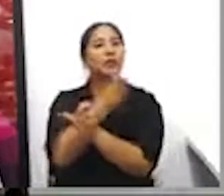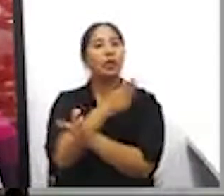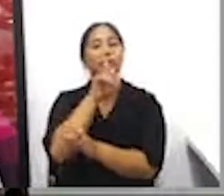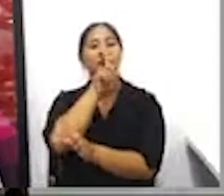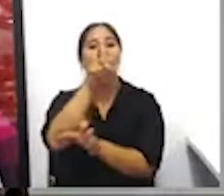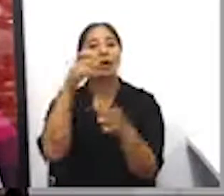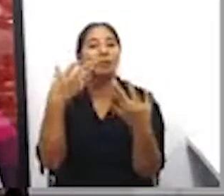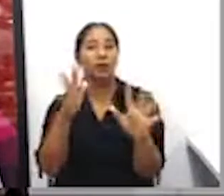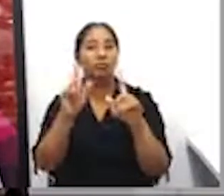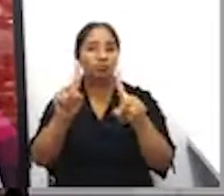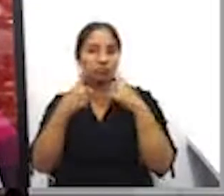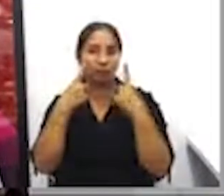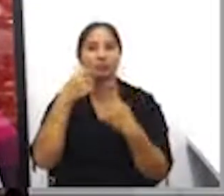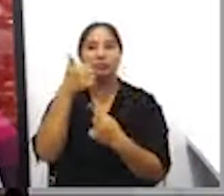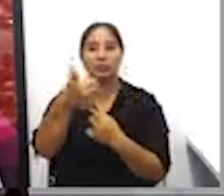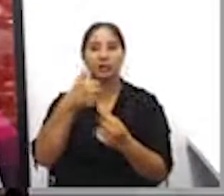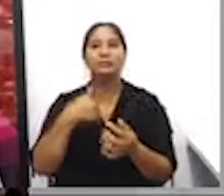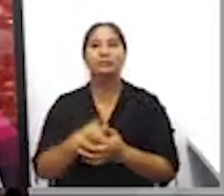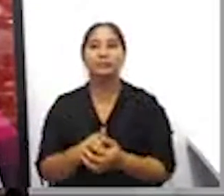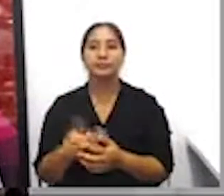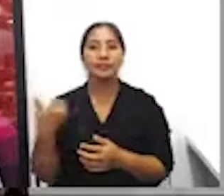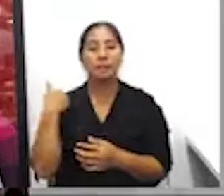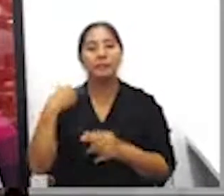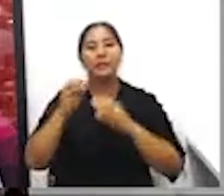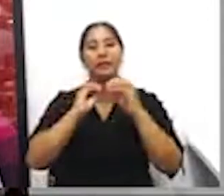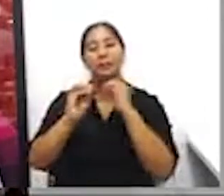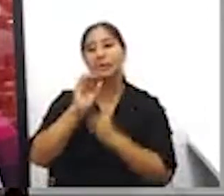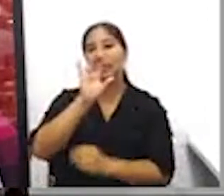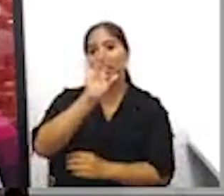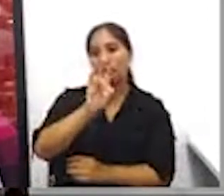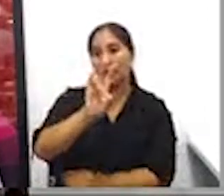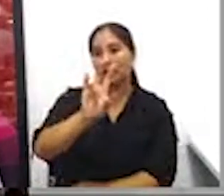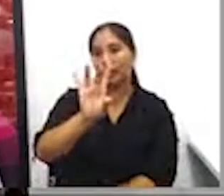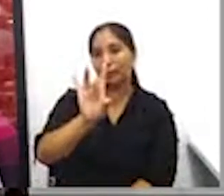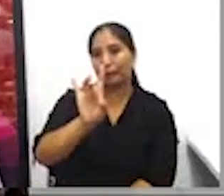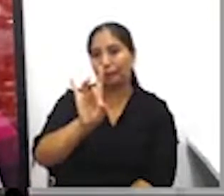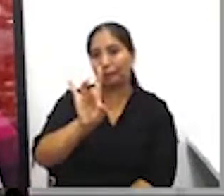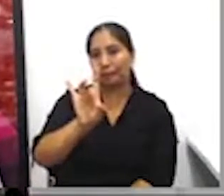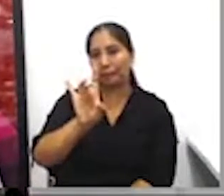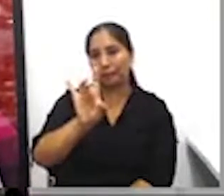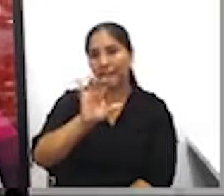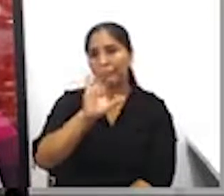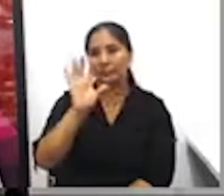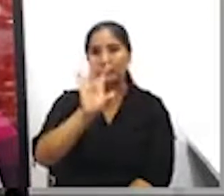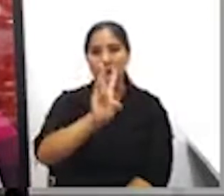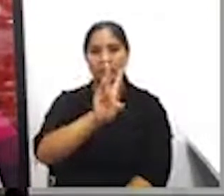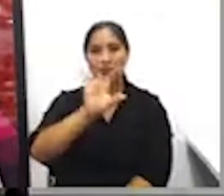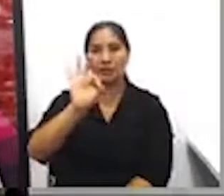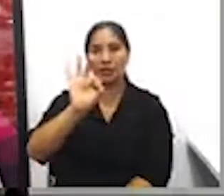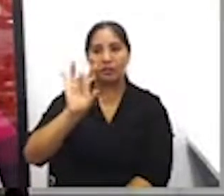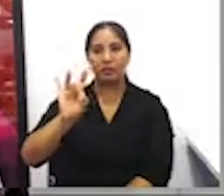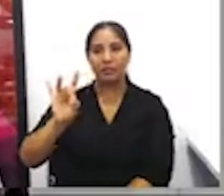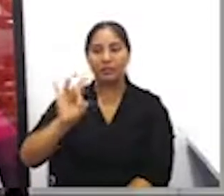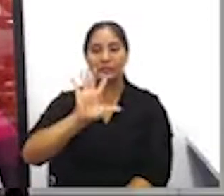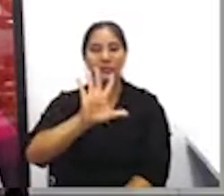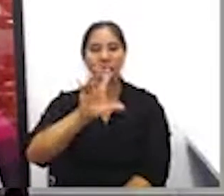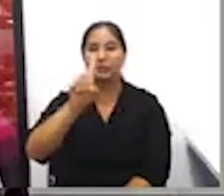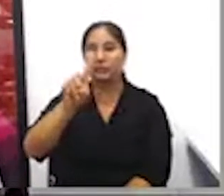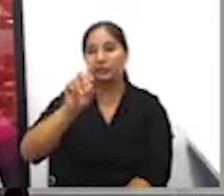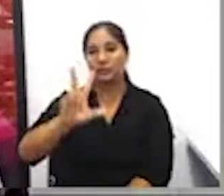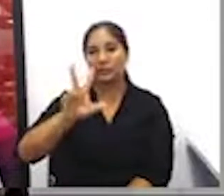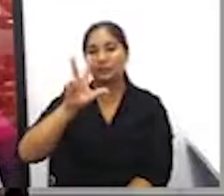But if you have a wrong answer, nobody will blame you. So please join in. No? What was